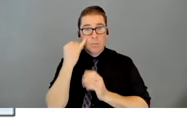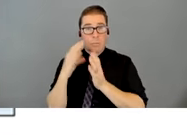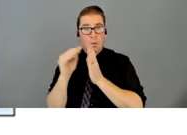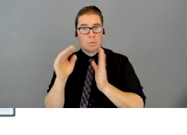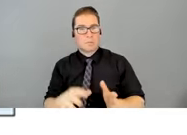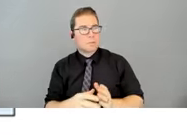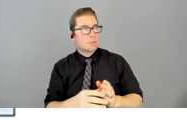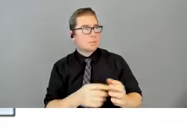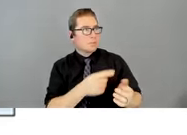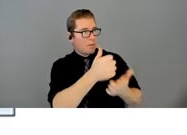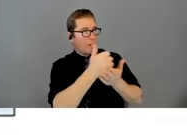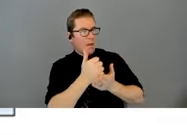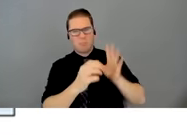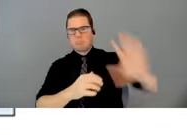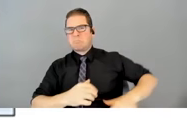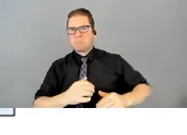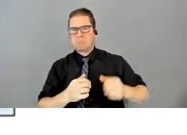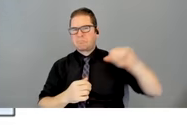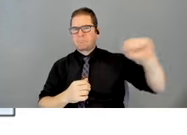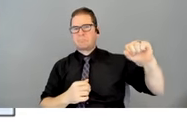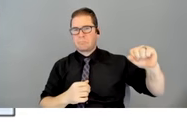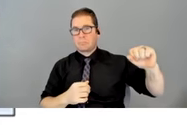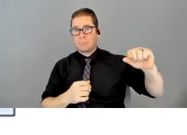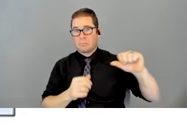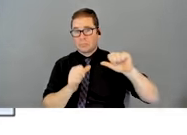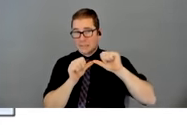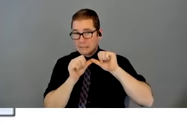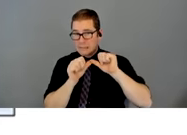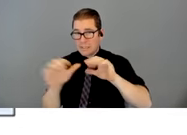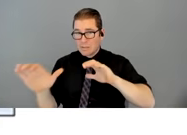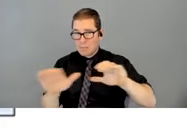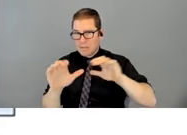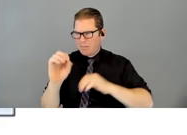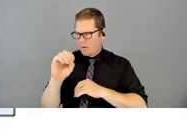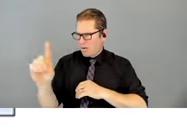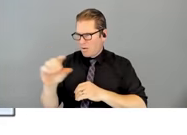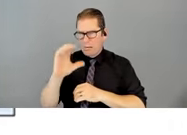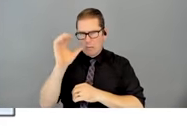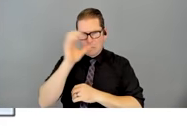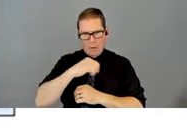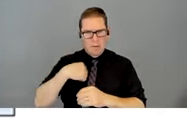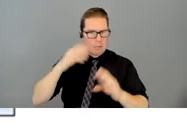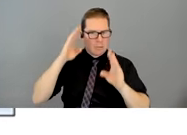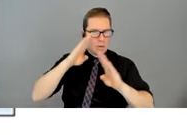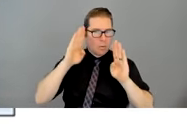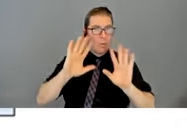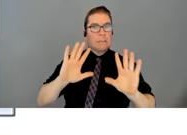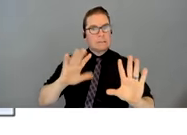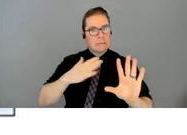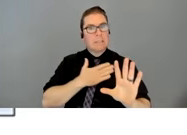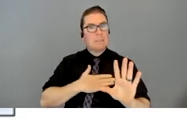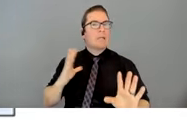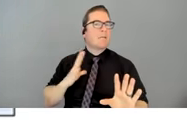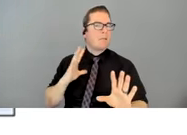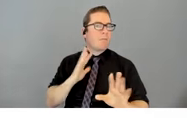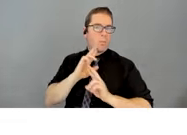and continues to exhibit, you know, this concerning or odd behavior, we would then ask you to report it formally. And